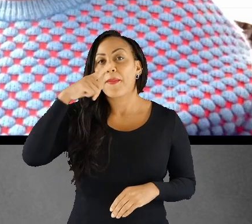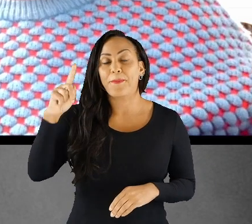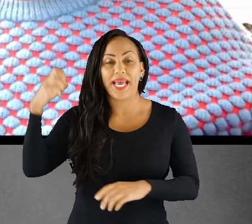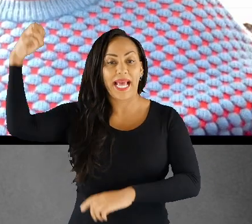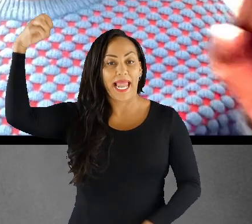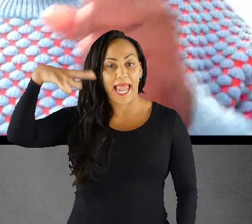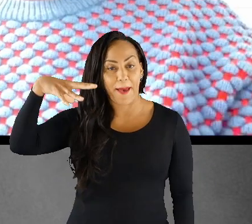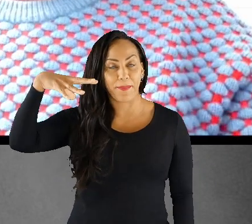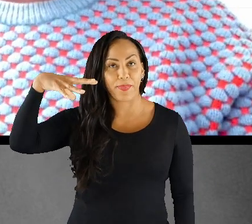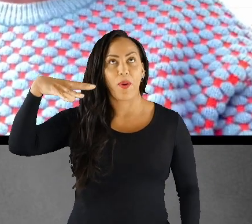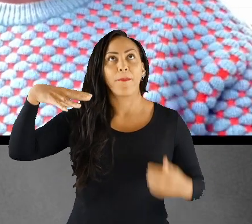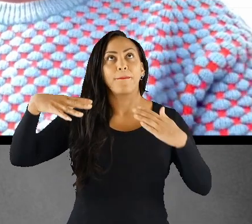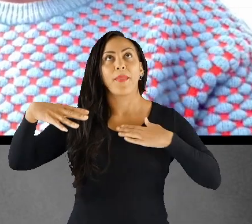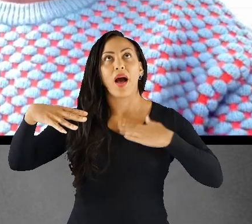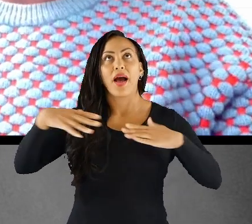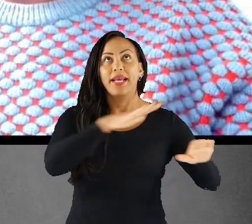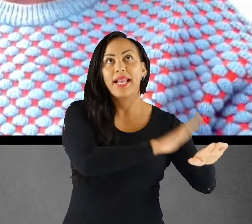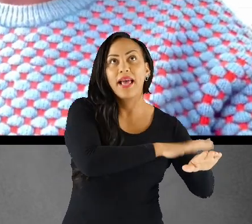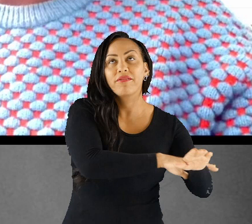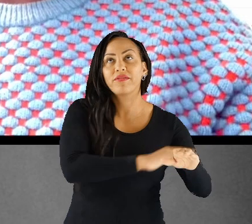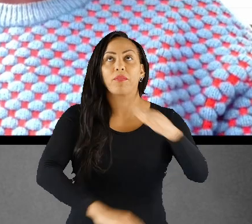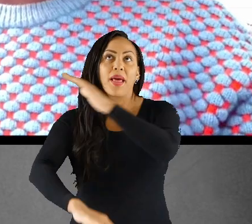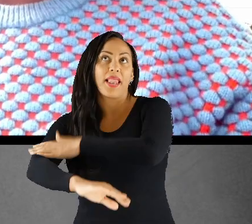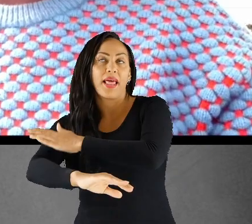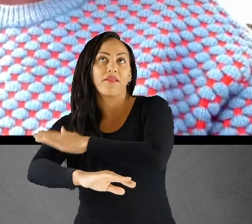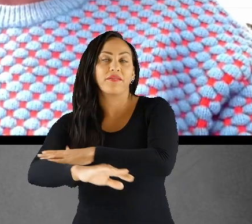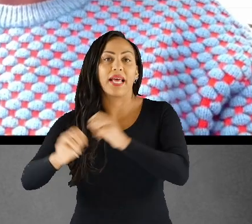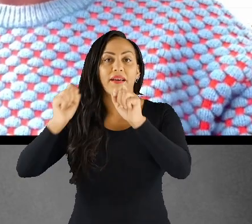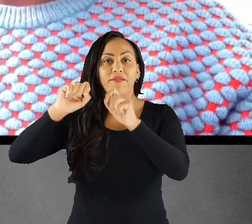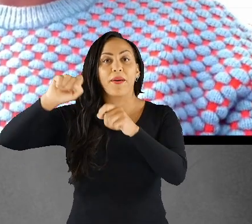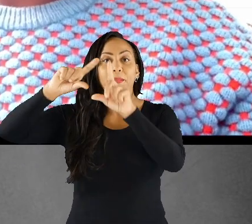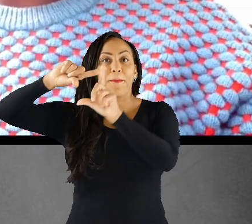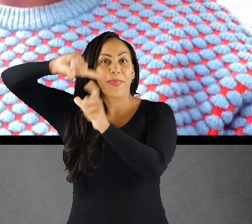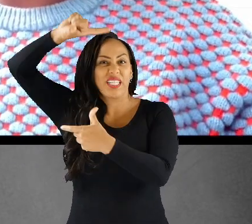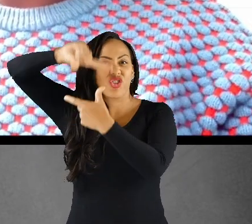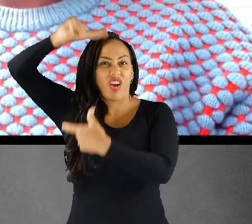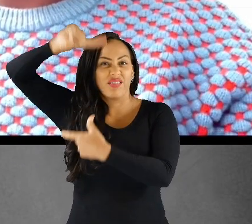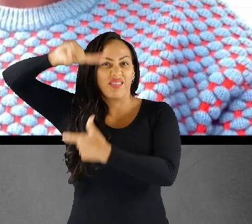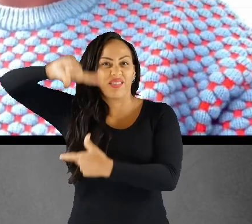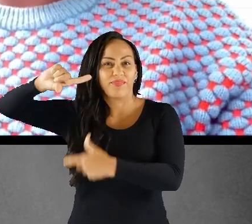my left and then to my right is pictures on a glass table.